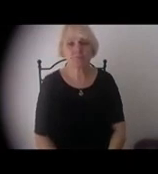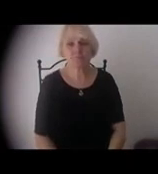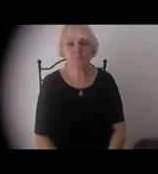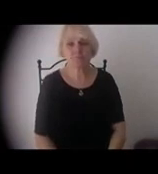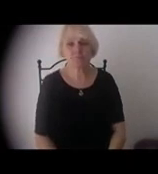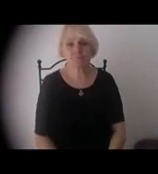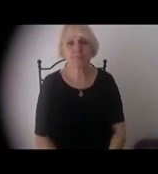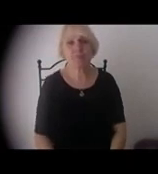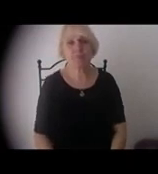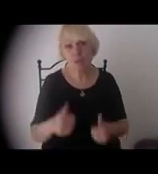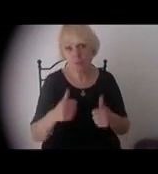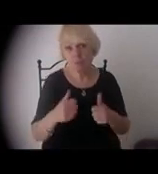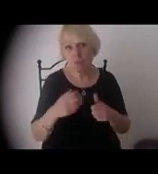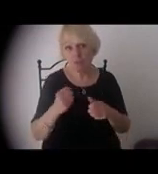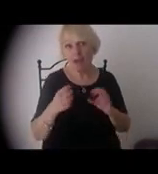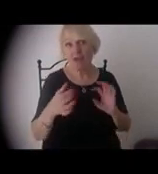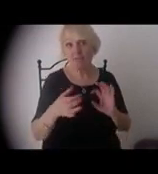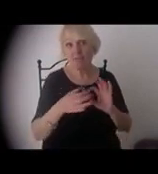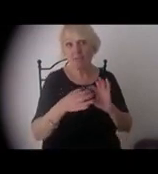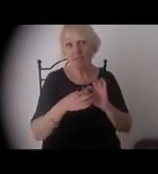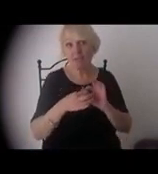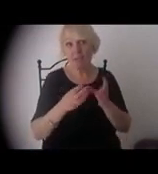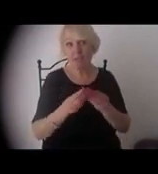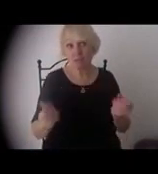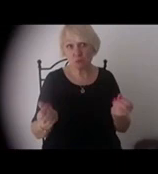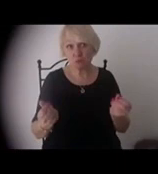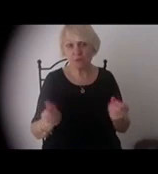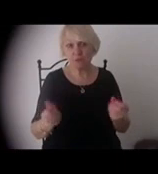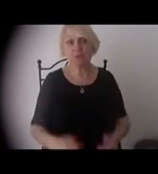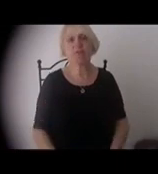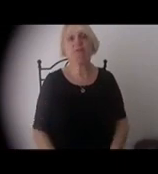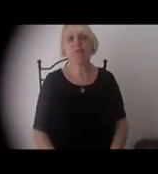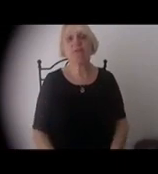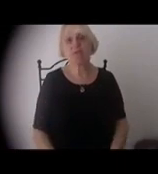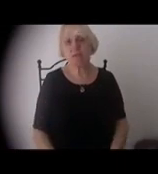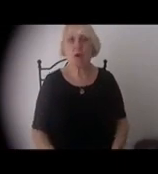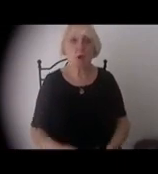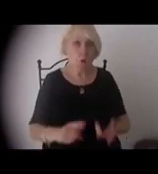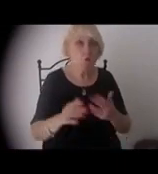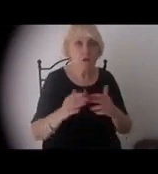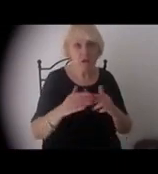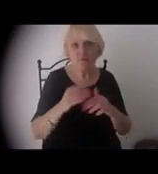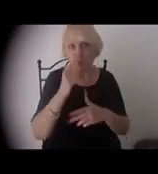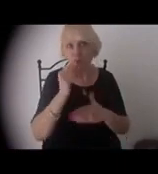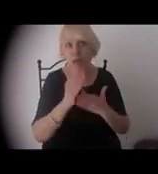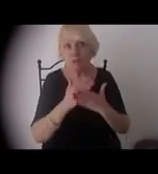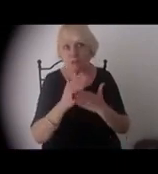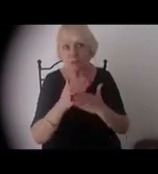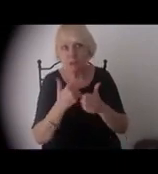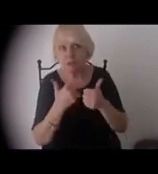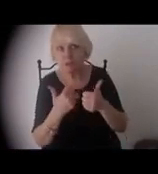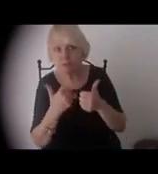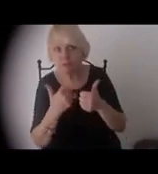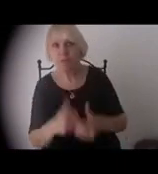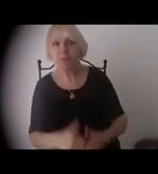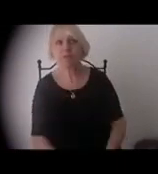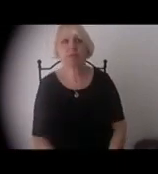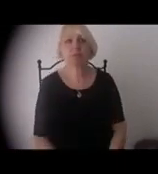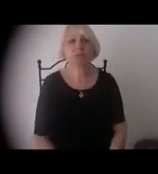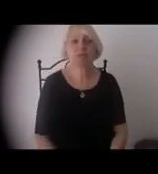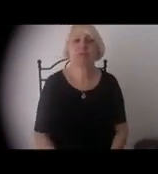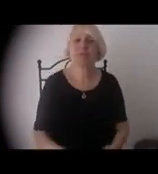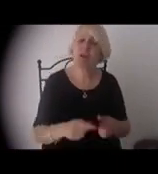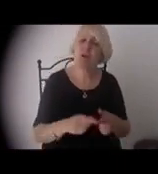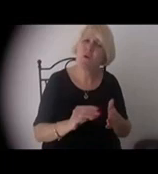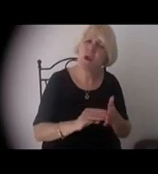some links to resources, but anything else that you can share would be really useful. And Emma, I was just can you just come in with a